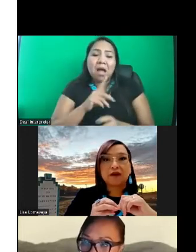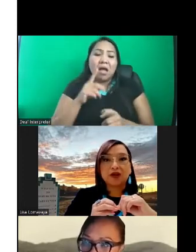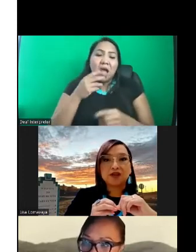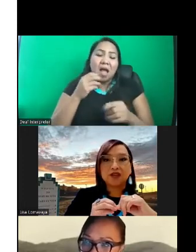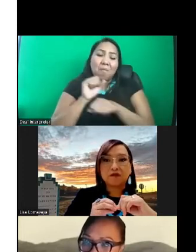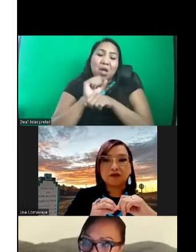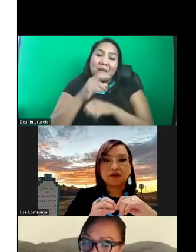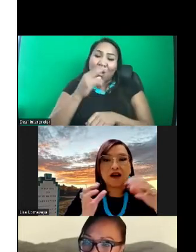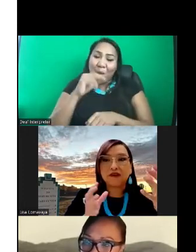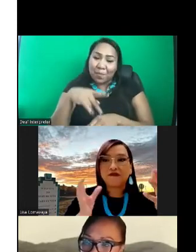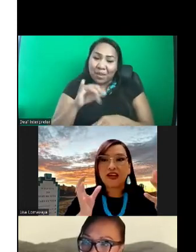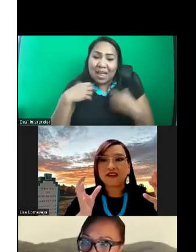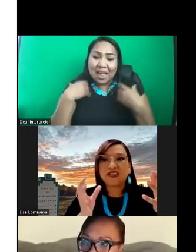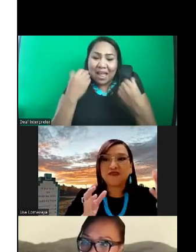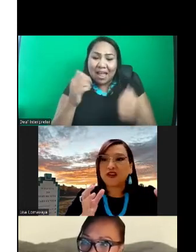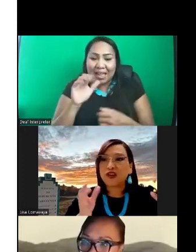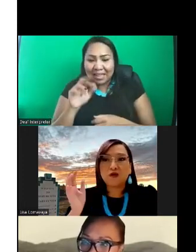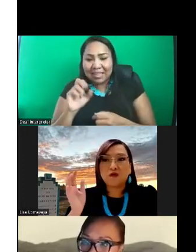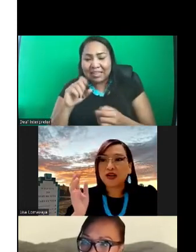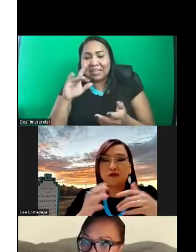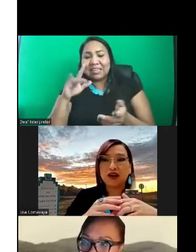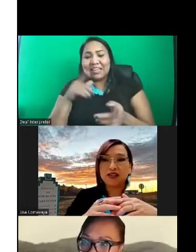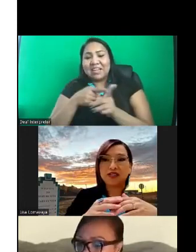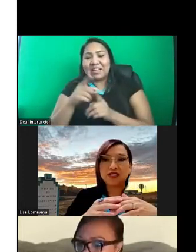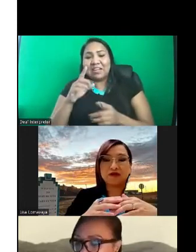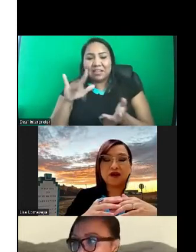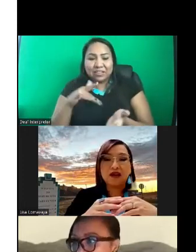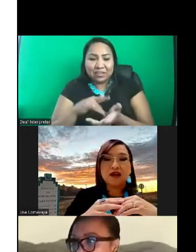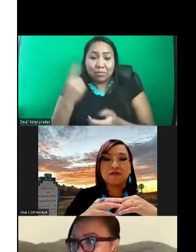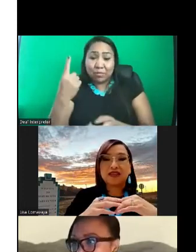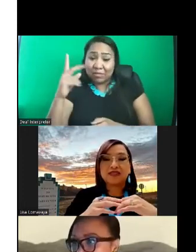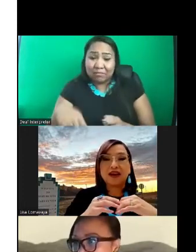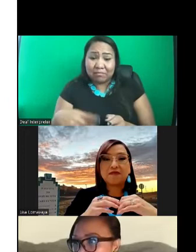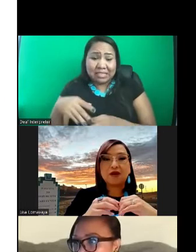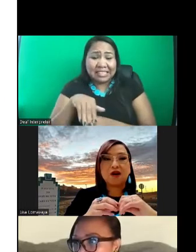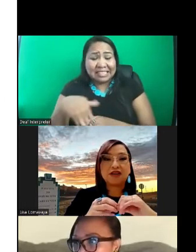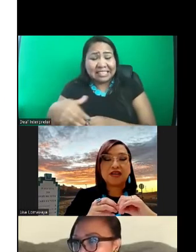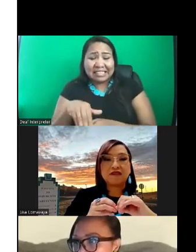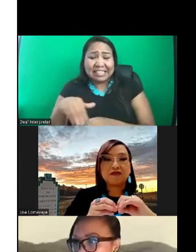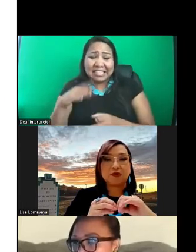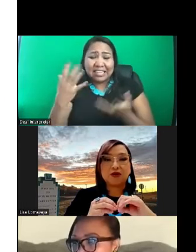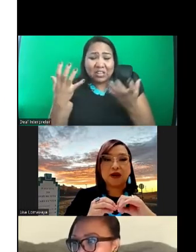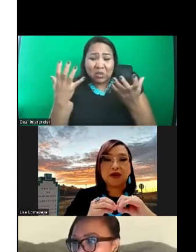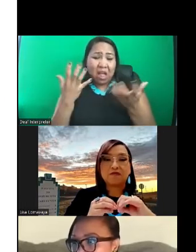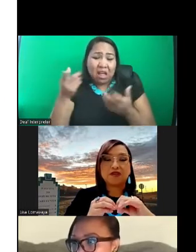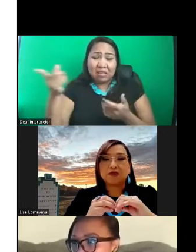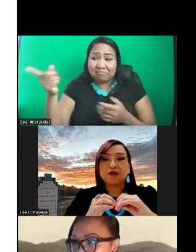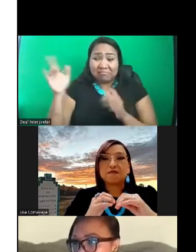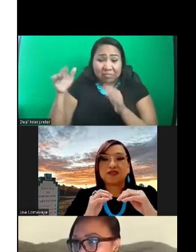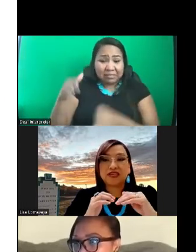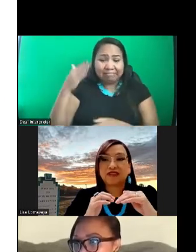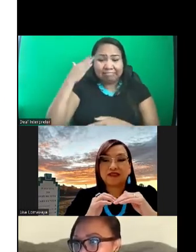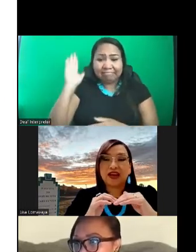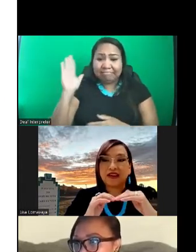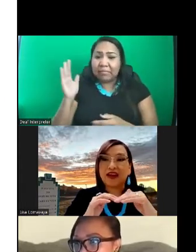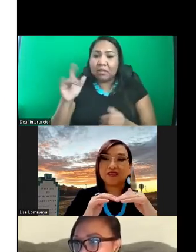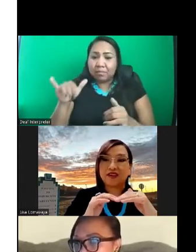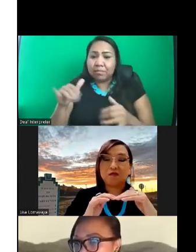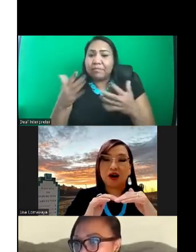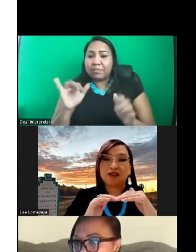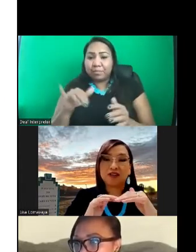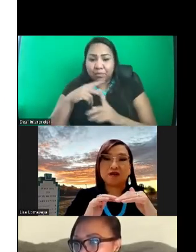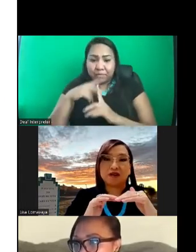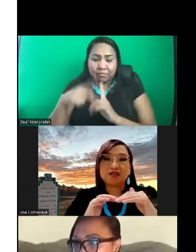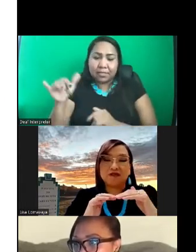year, we had a person that was on the fence, didn't even know what he wanted to do. By the time he walked out of the program, he was pretty much dead set. Yes,